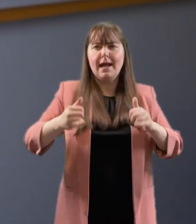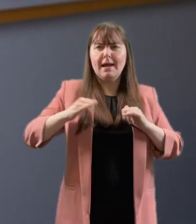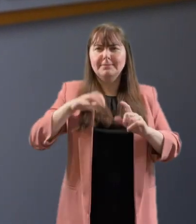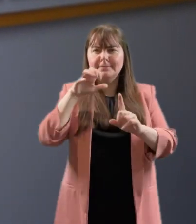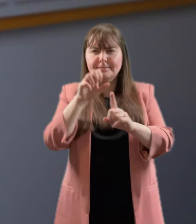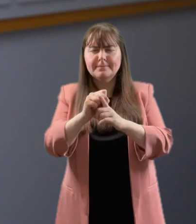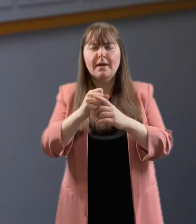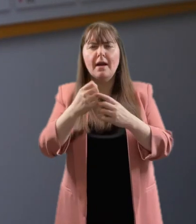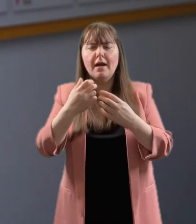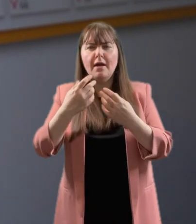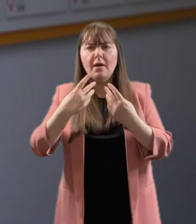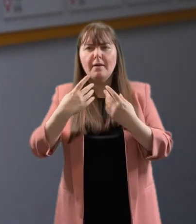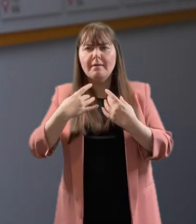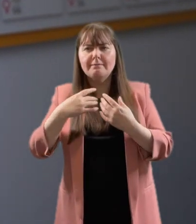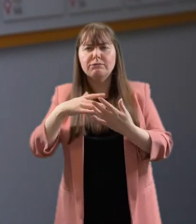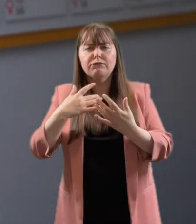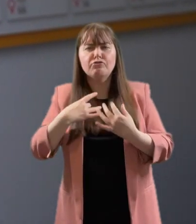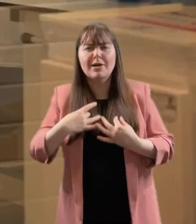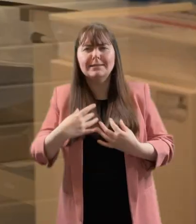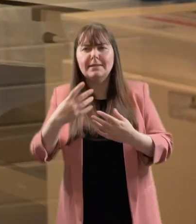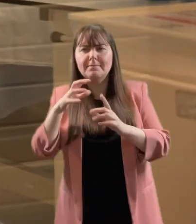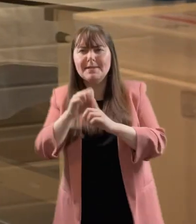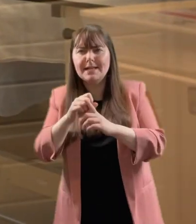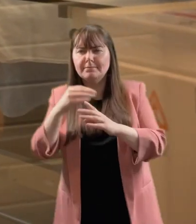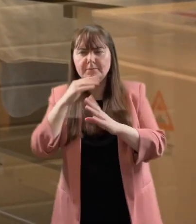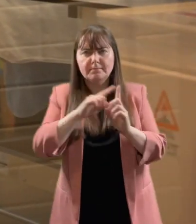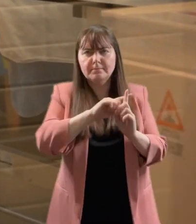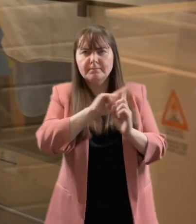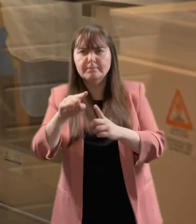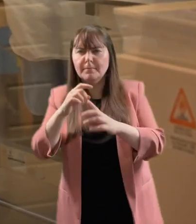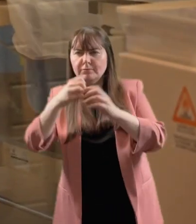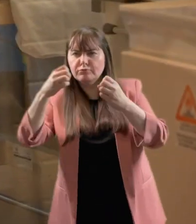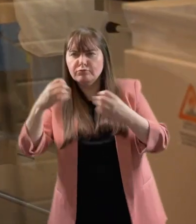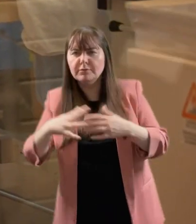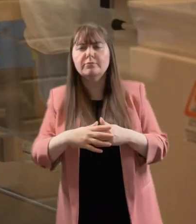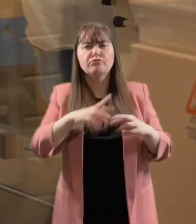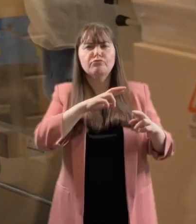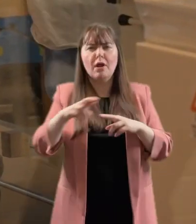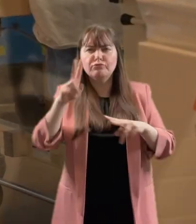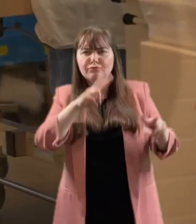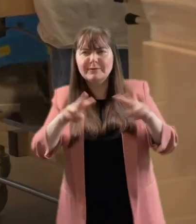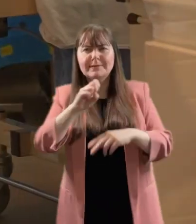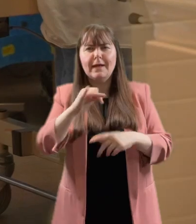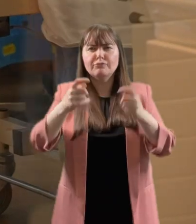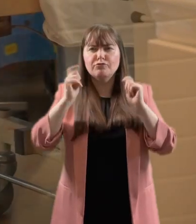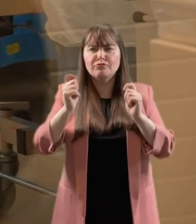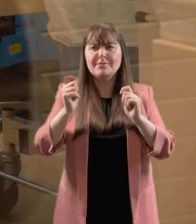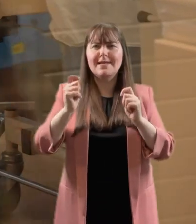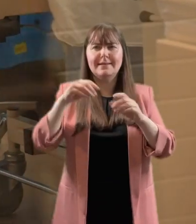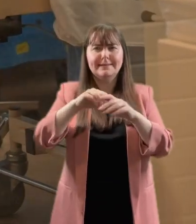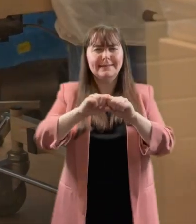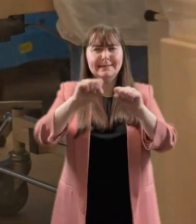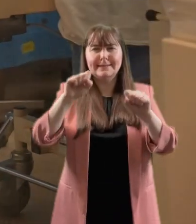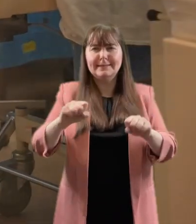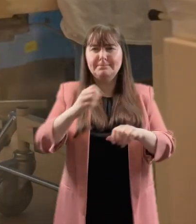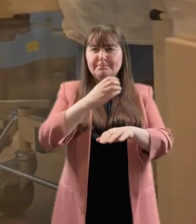The system's ability to identify frail patients early contributed significantly to their outcomes. Regular reviews and staff